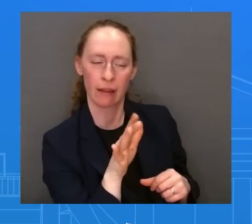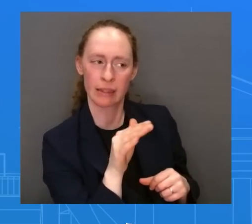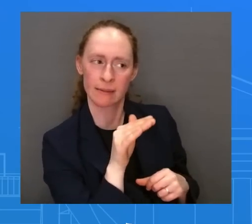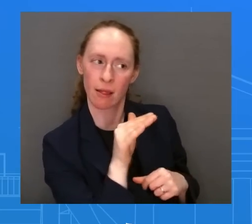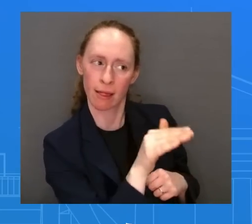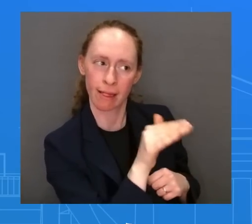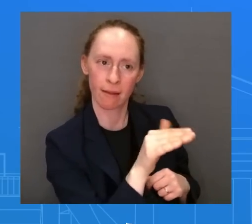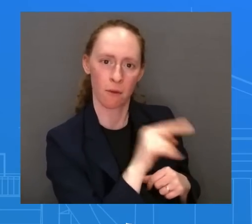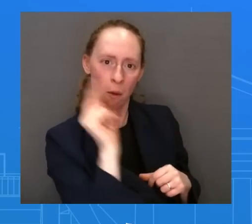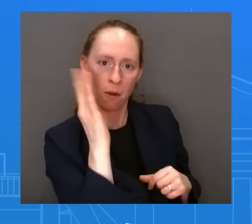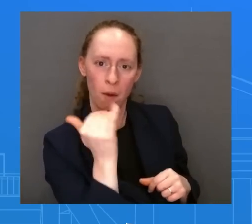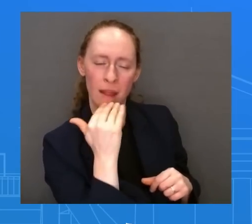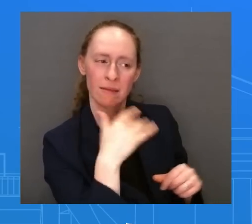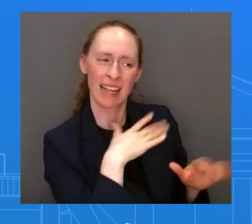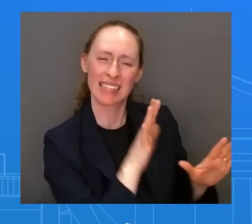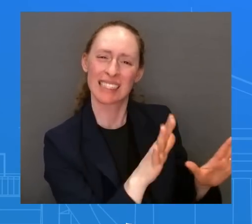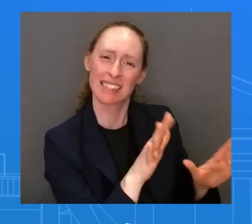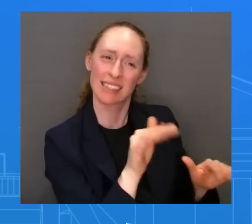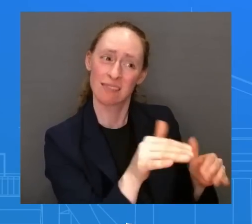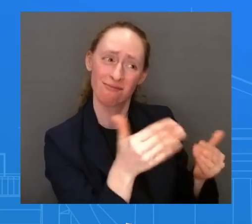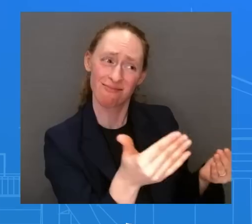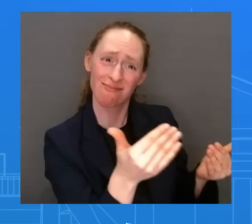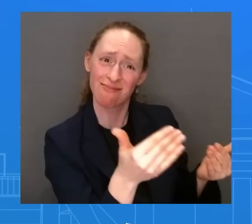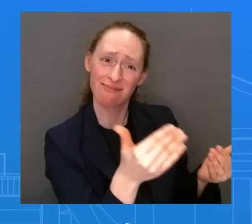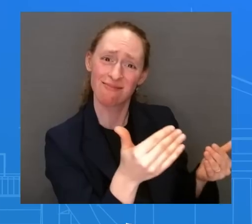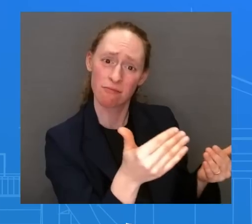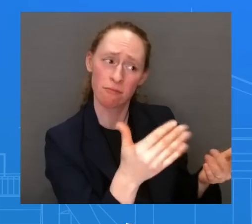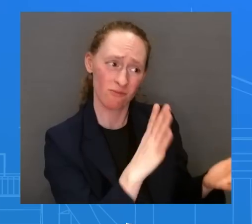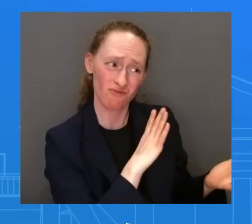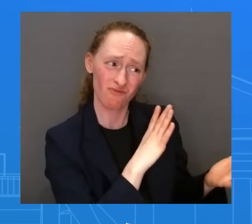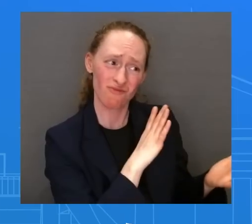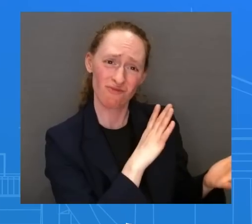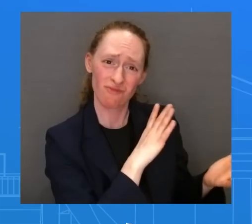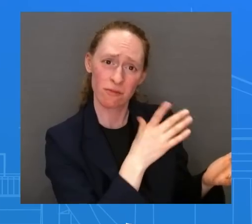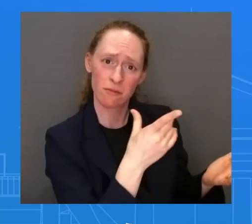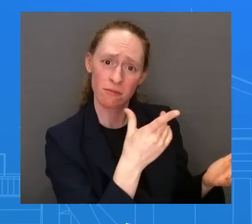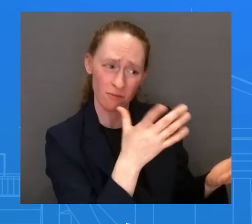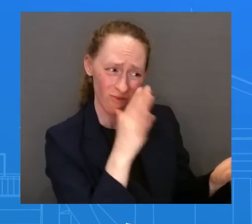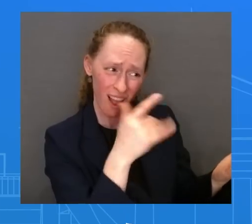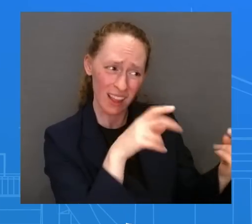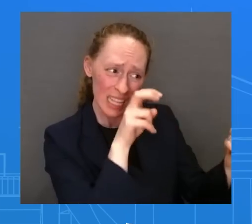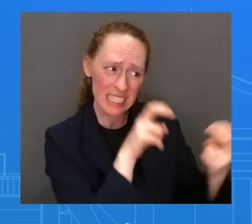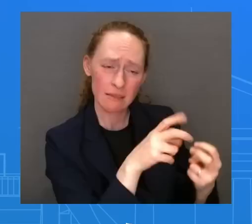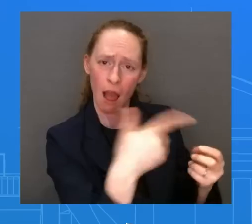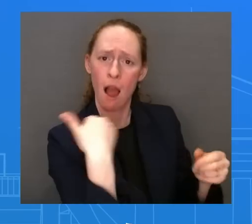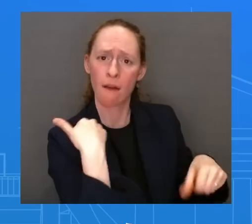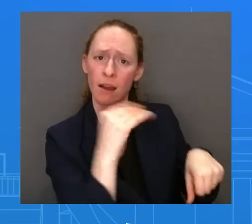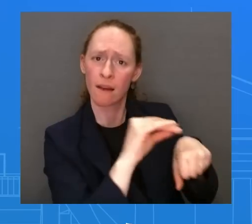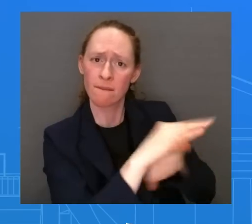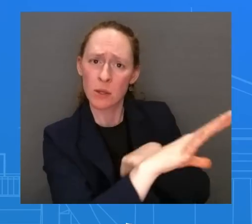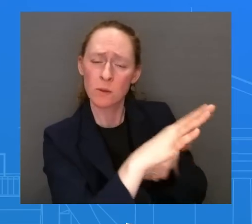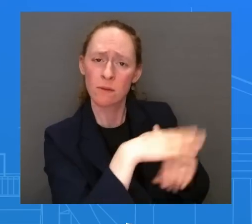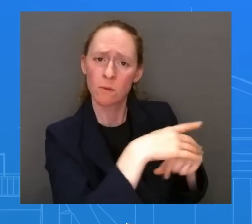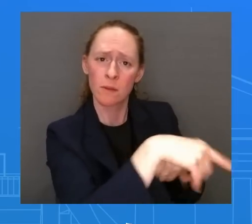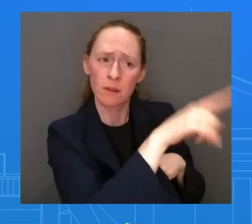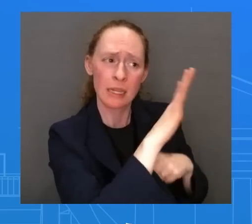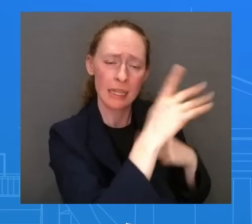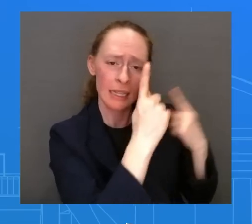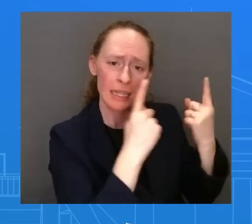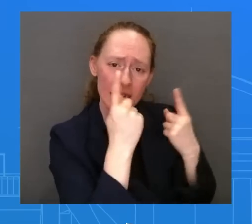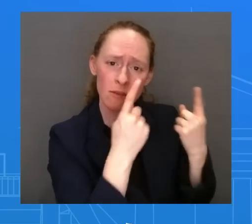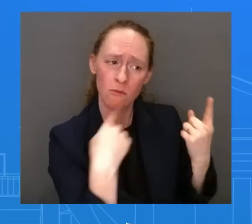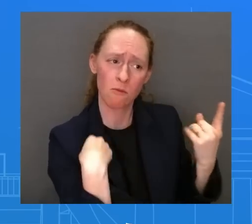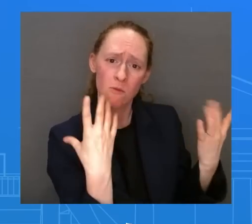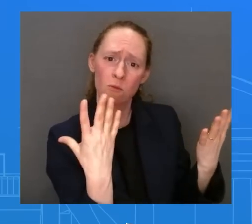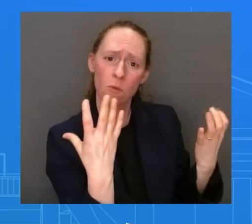we are without preconditions to uh to diplomatically try to deal with a denuclearization of the peninsula okay